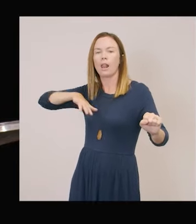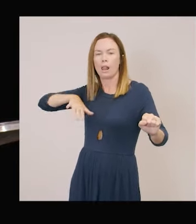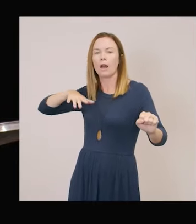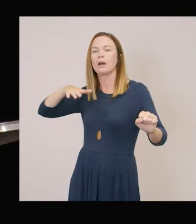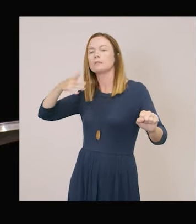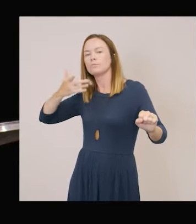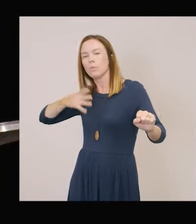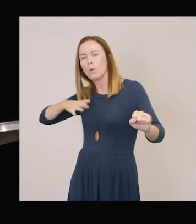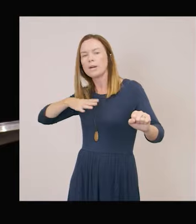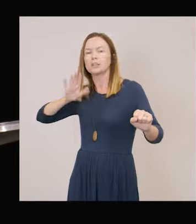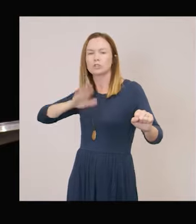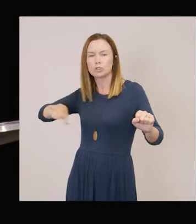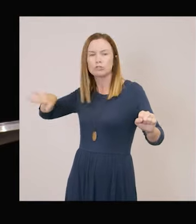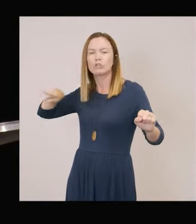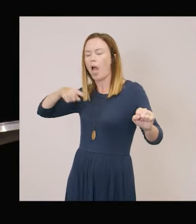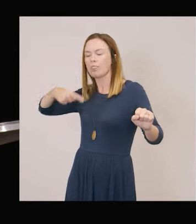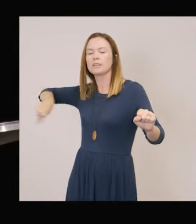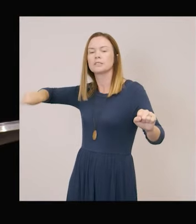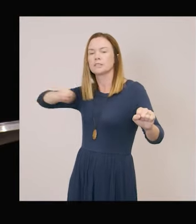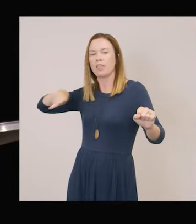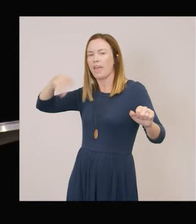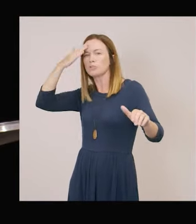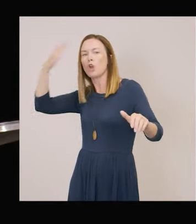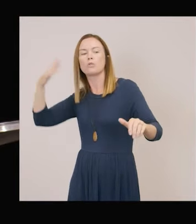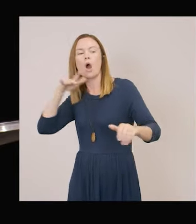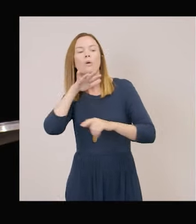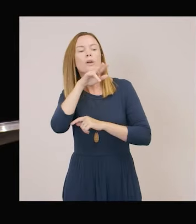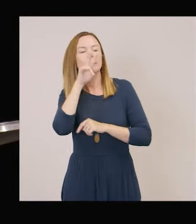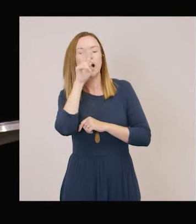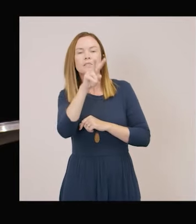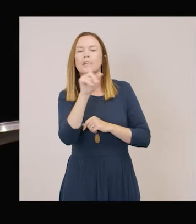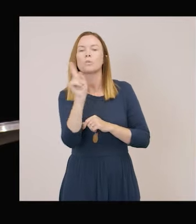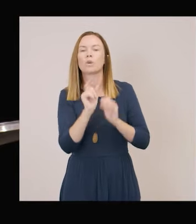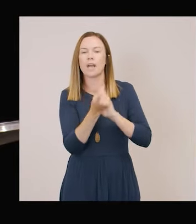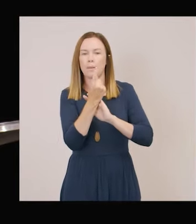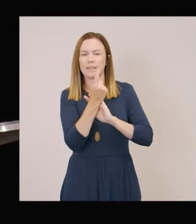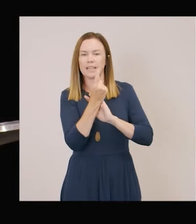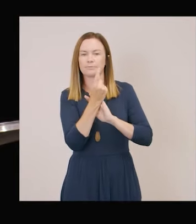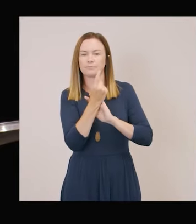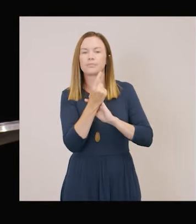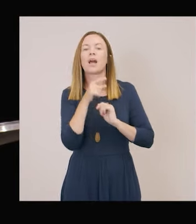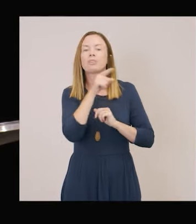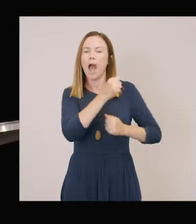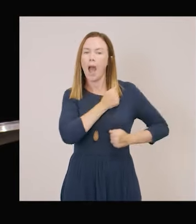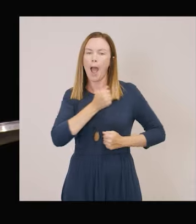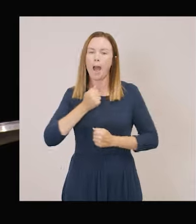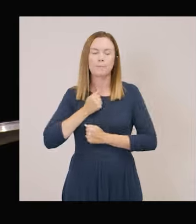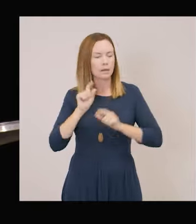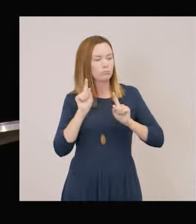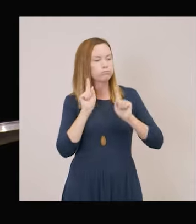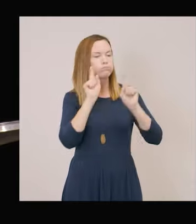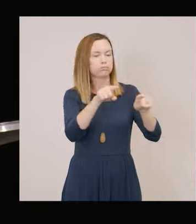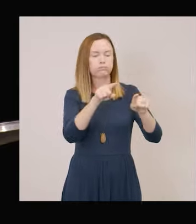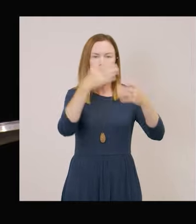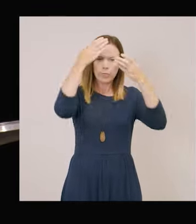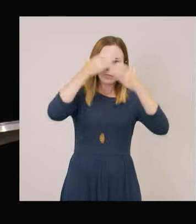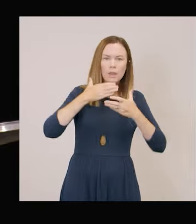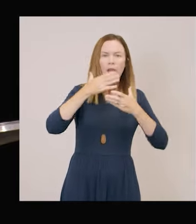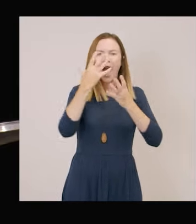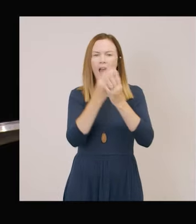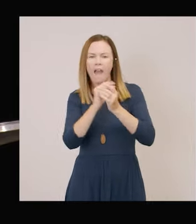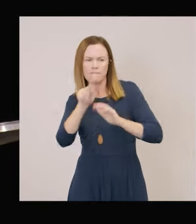big picture. They're there, they can just see what's happening in their village or in their area. And the army are sent in, all armoured